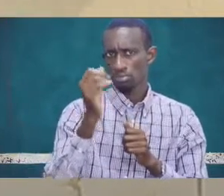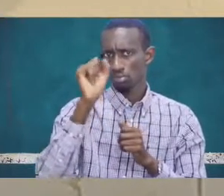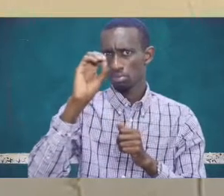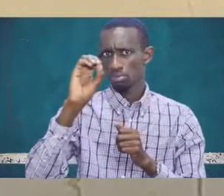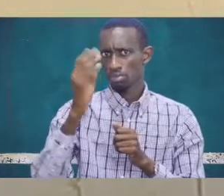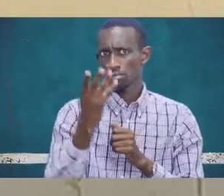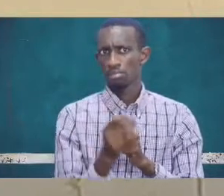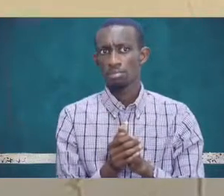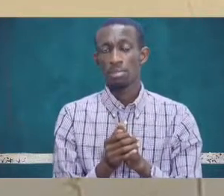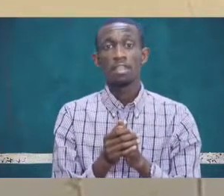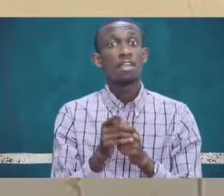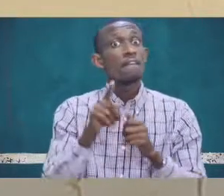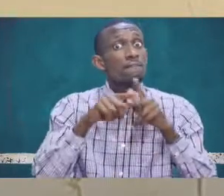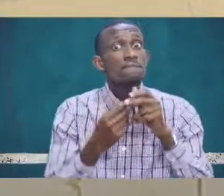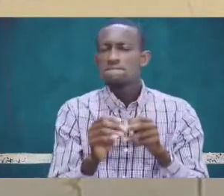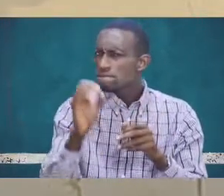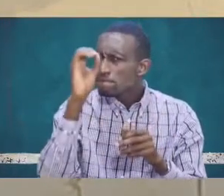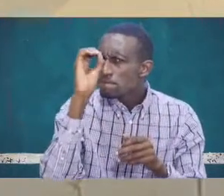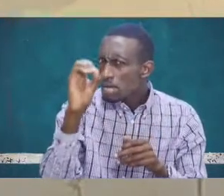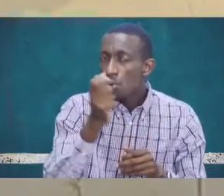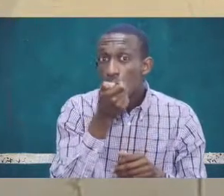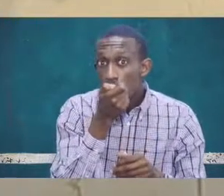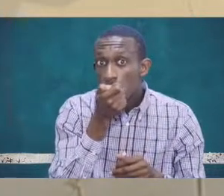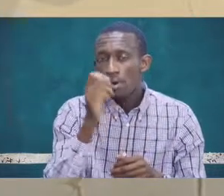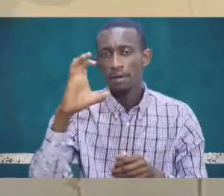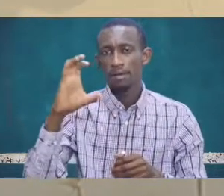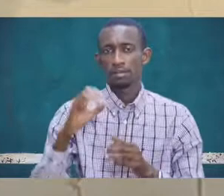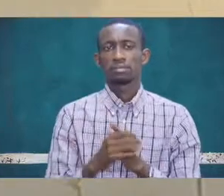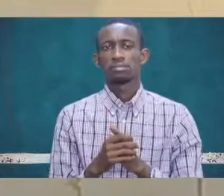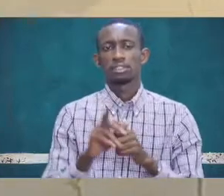At 0 degrees, this will produce